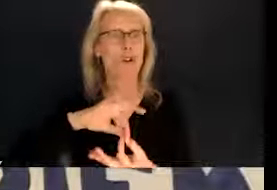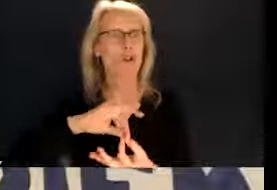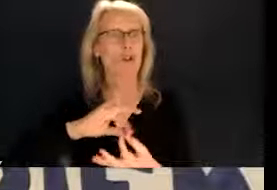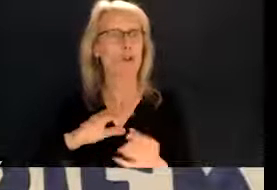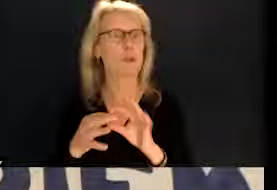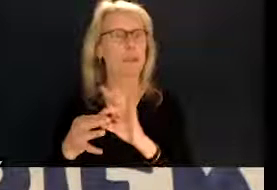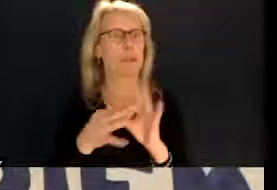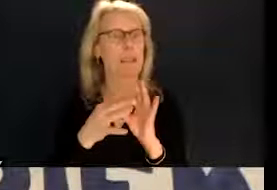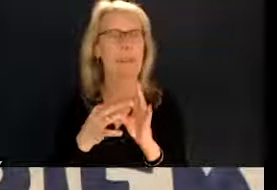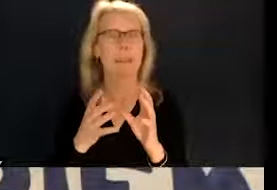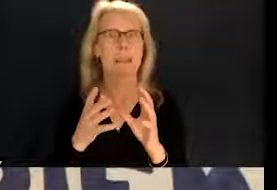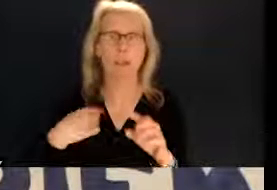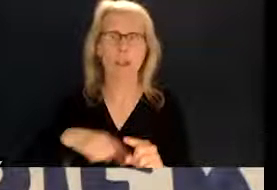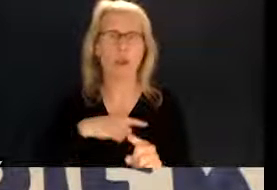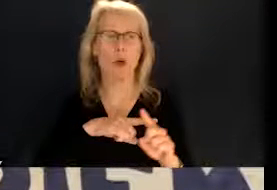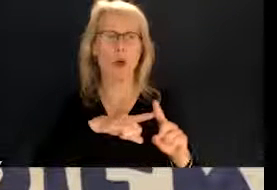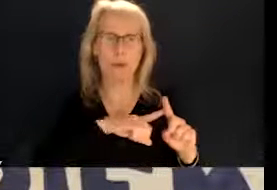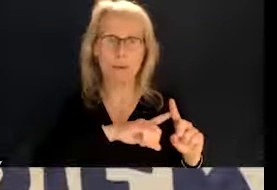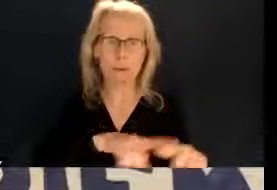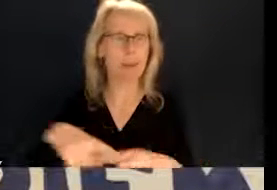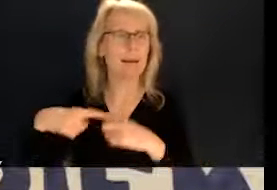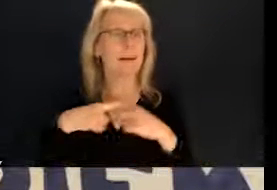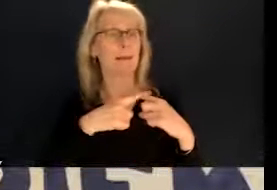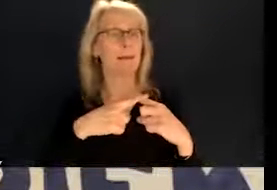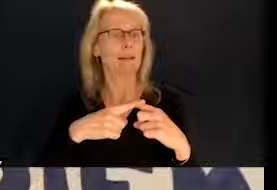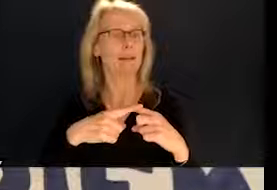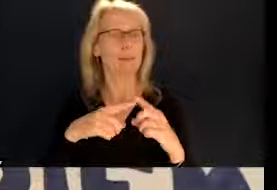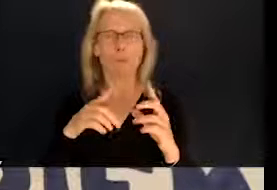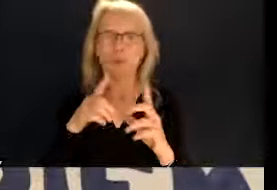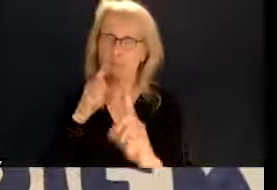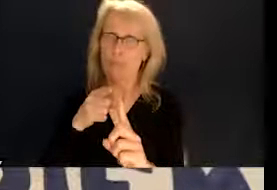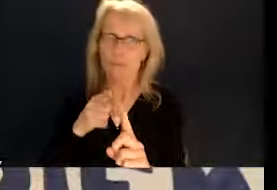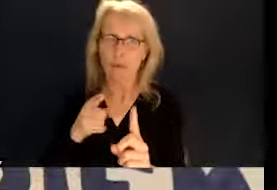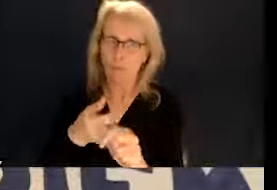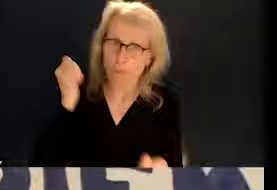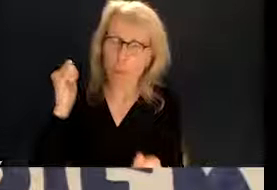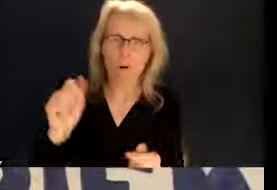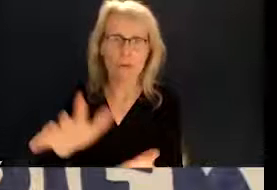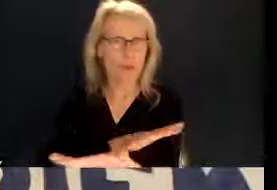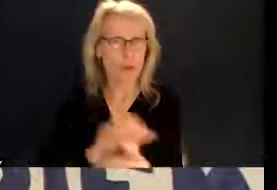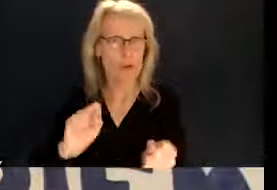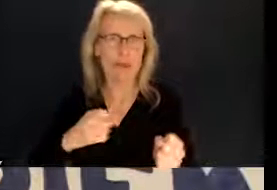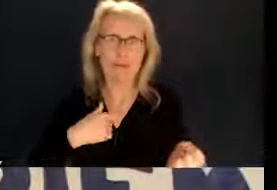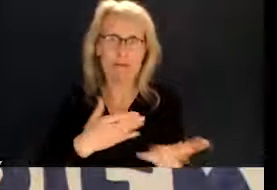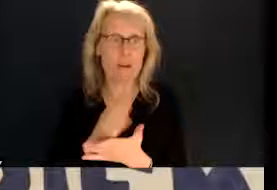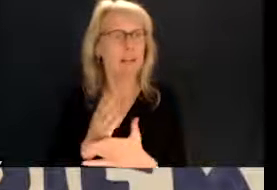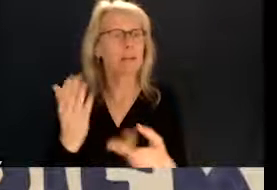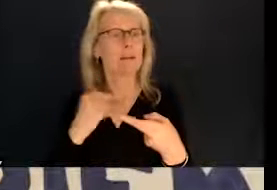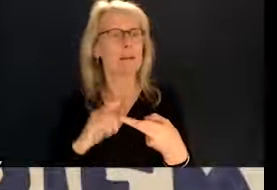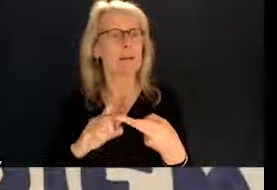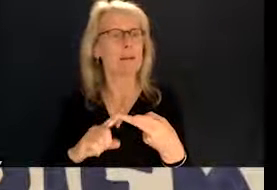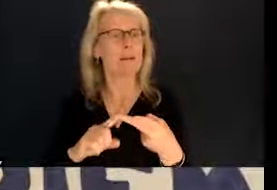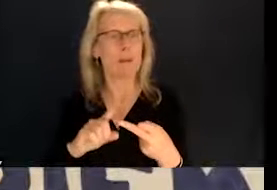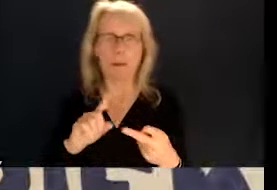yet? How about number 7? Right to participate as equal partners at every level of decision